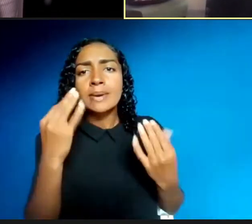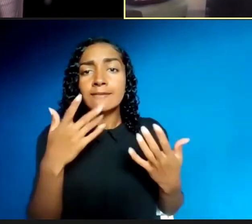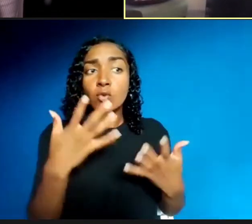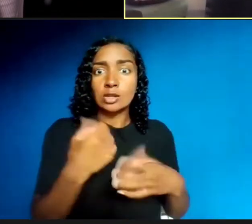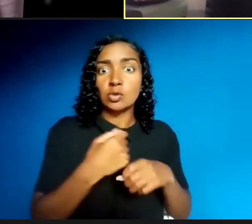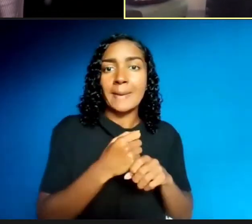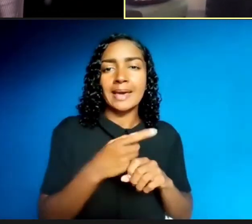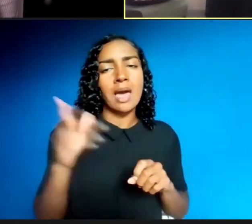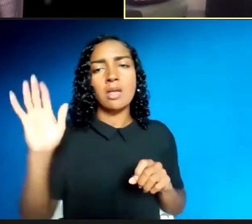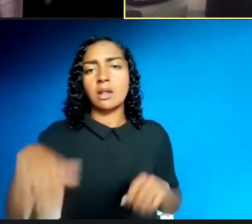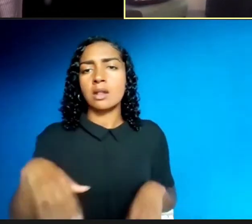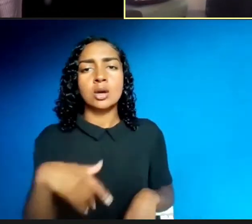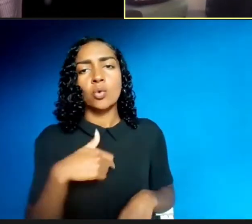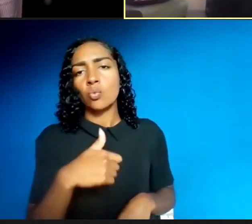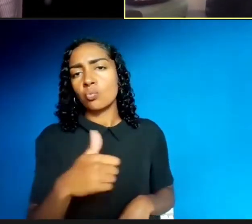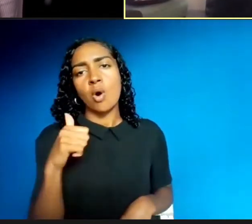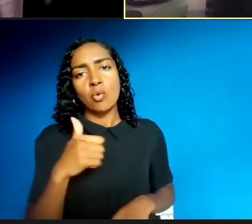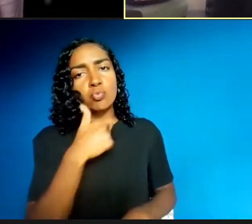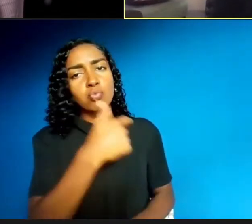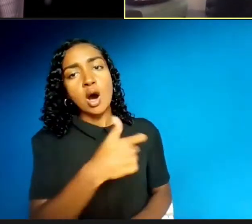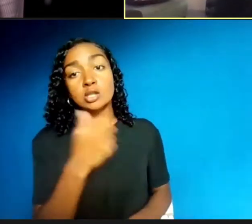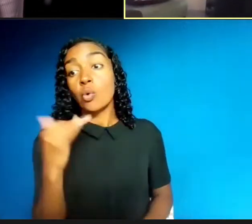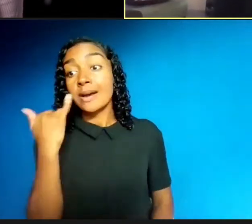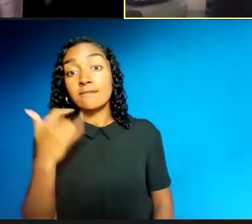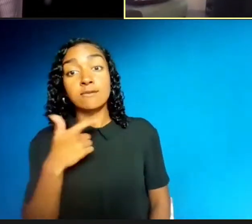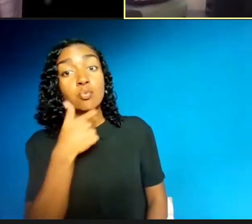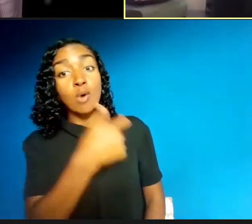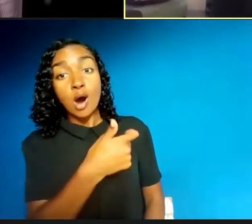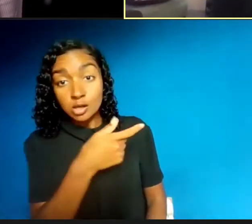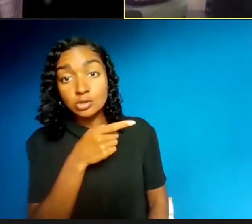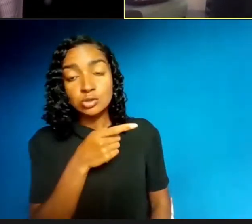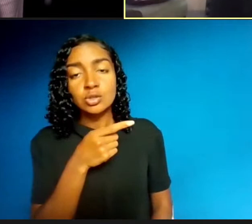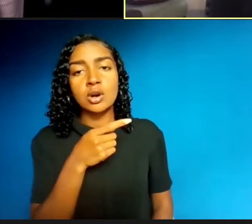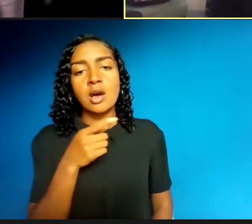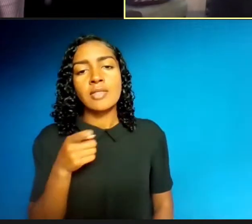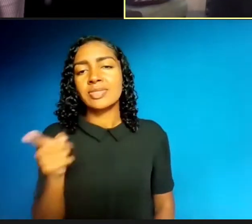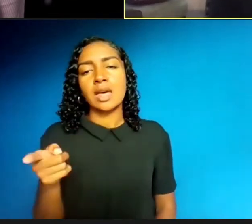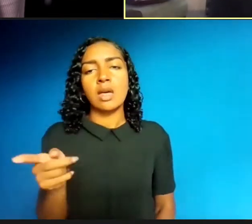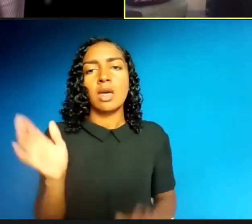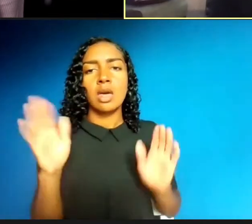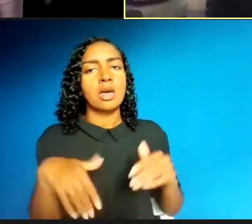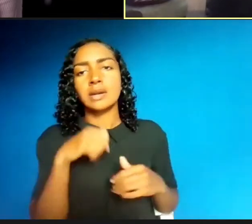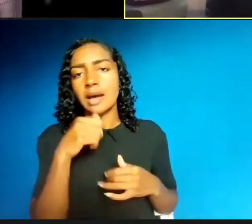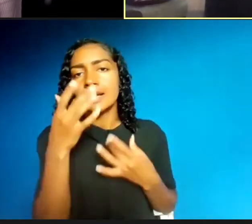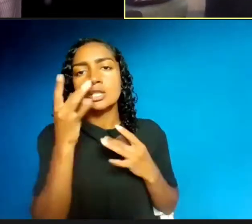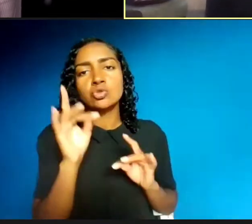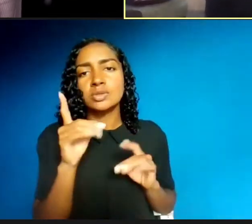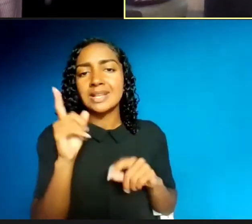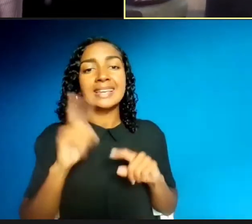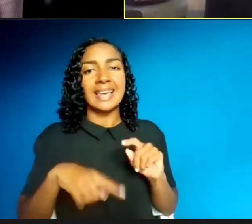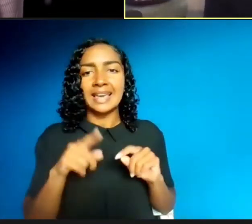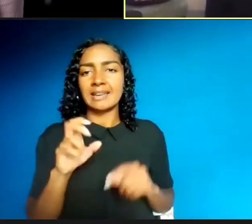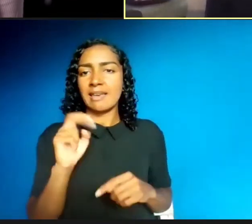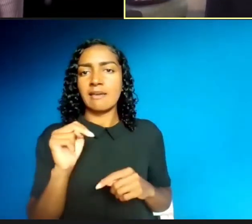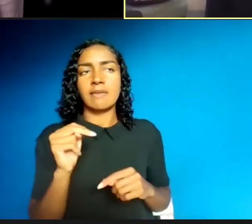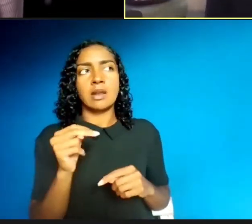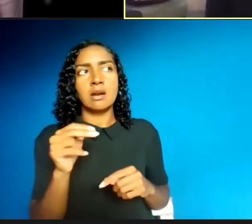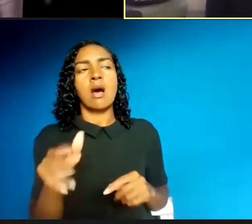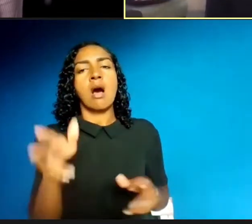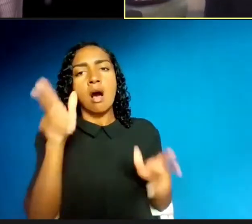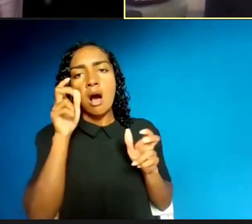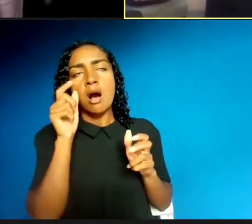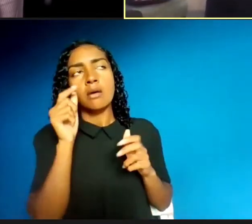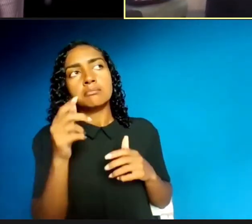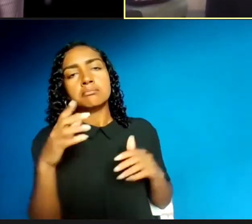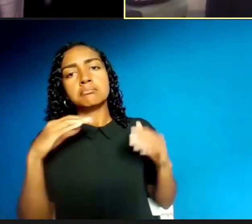Or if they watch it, they're going to be so sort of like not into it that they're not even going to be able to take in the parts that they might